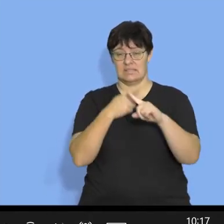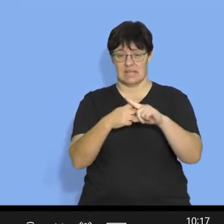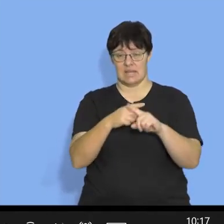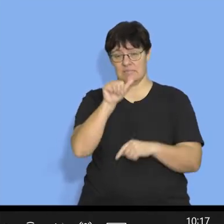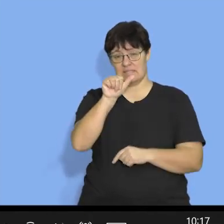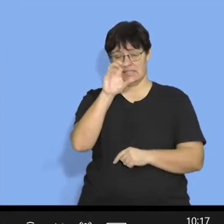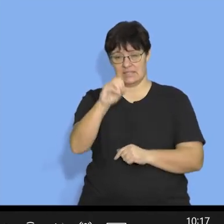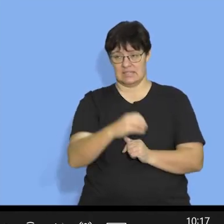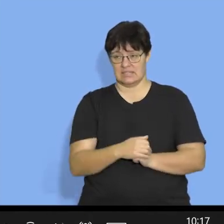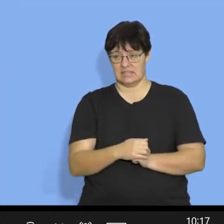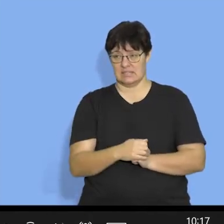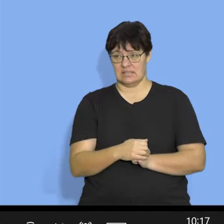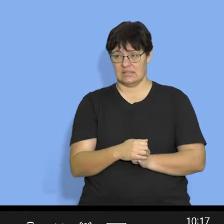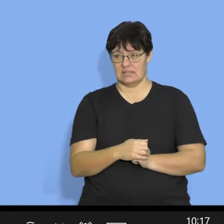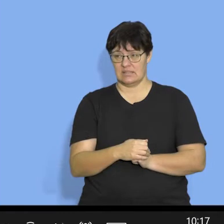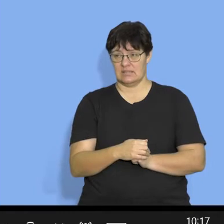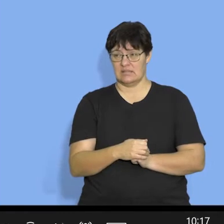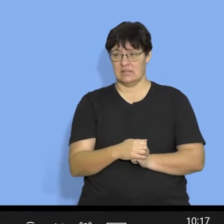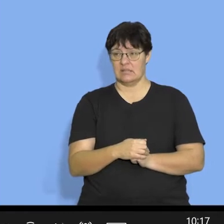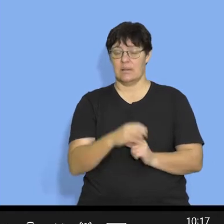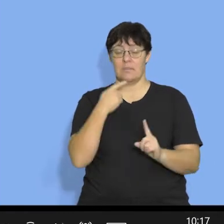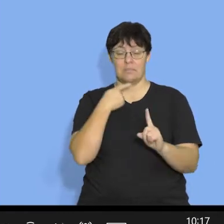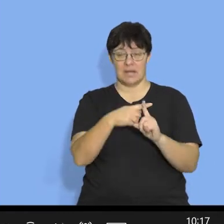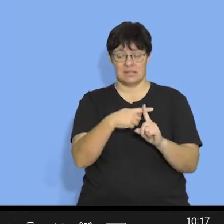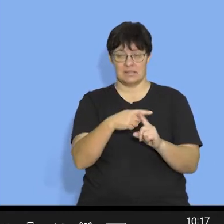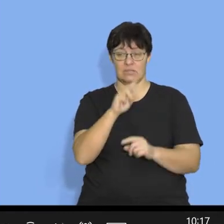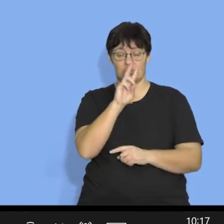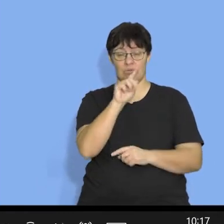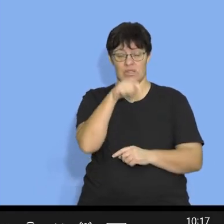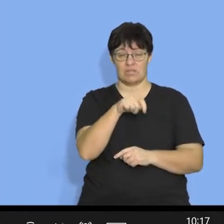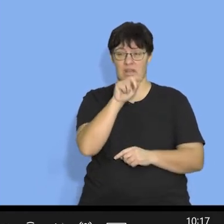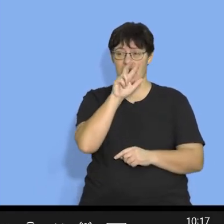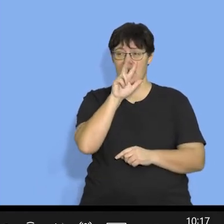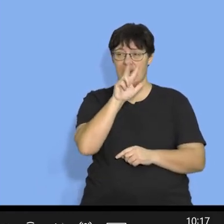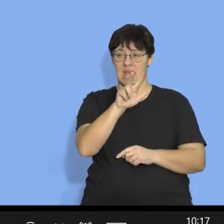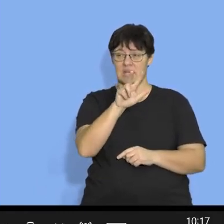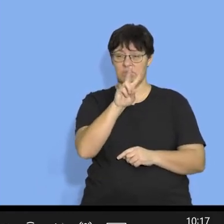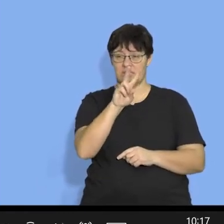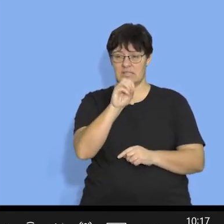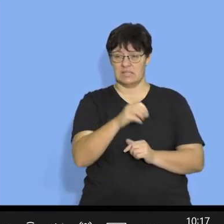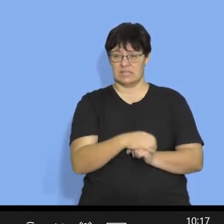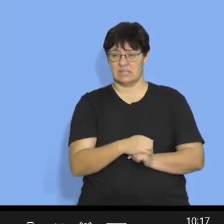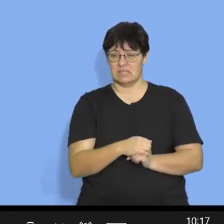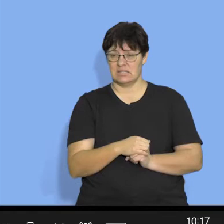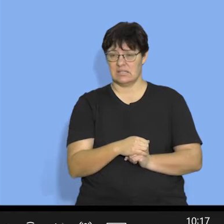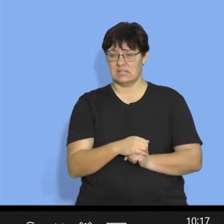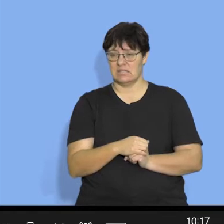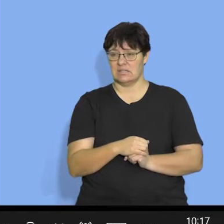47 times by 60. So 2,800, oh, it just sounds